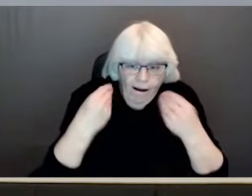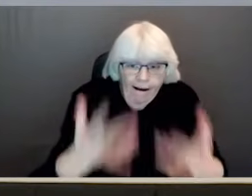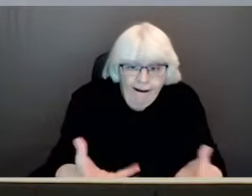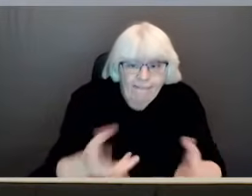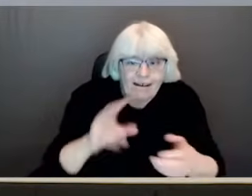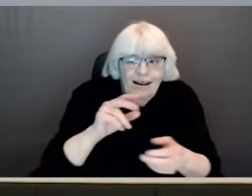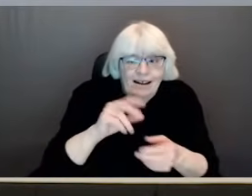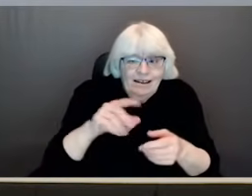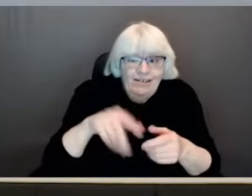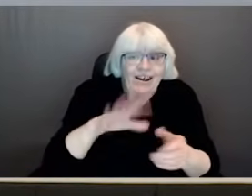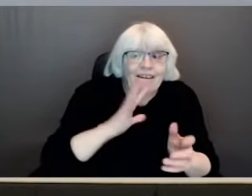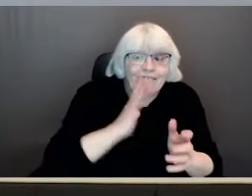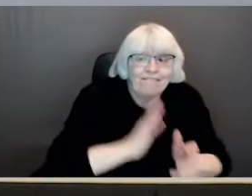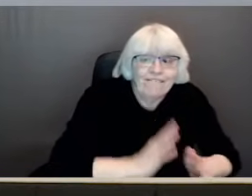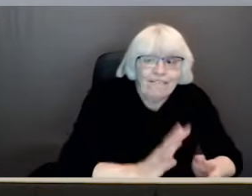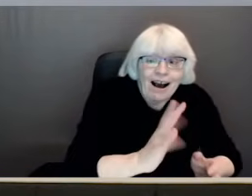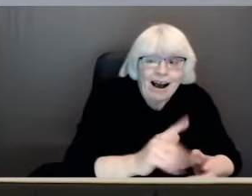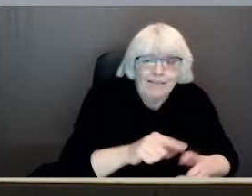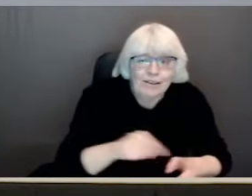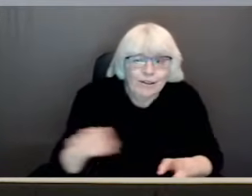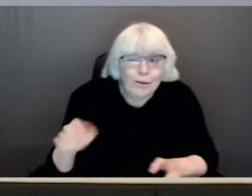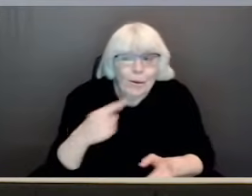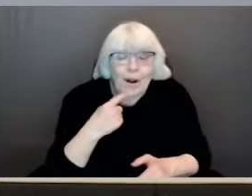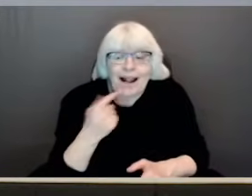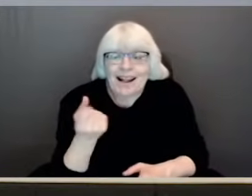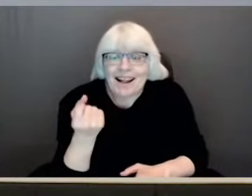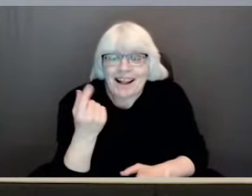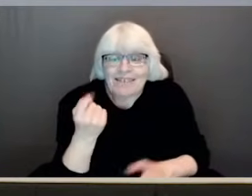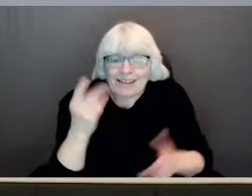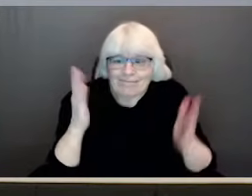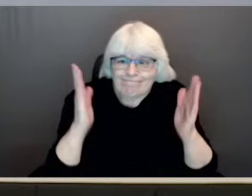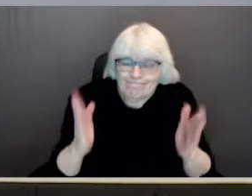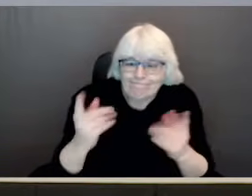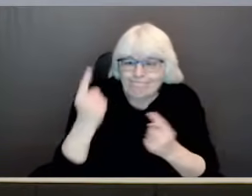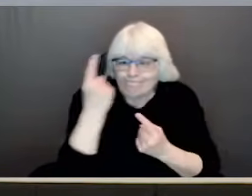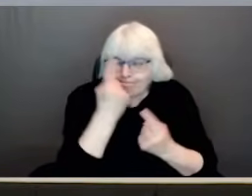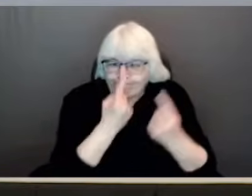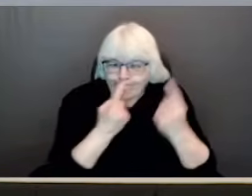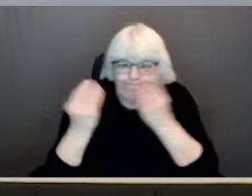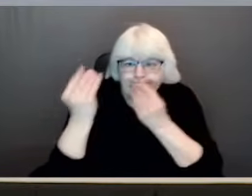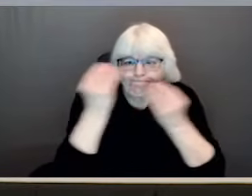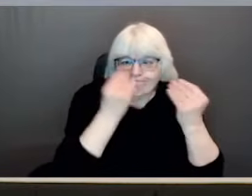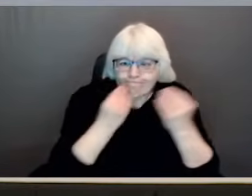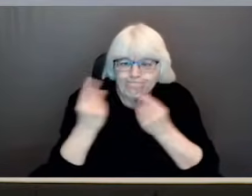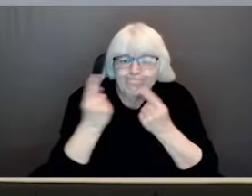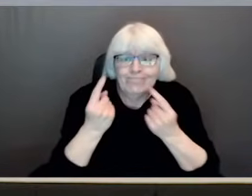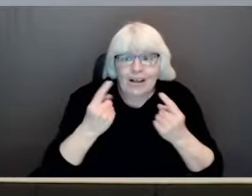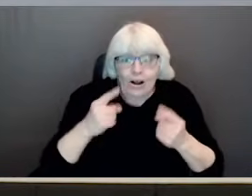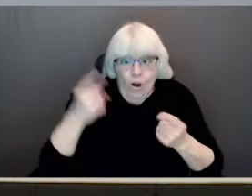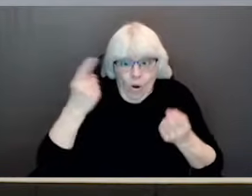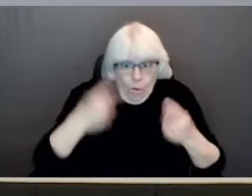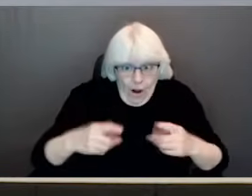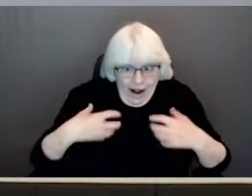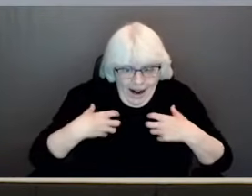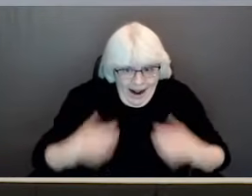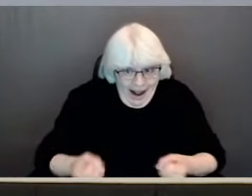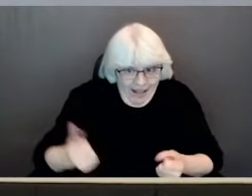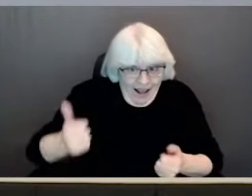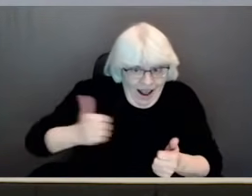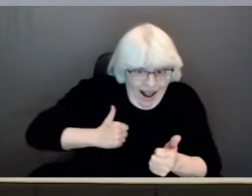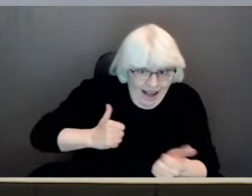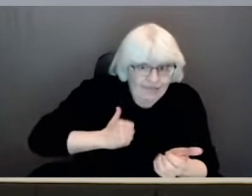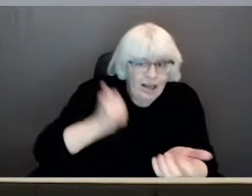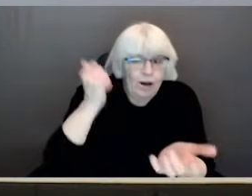trials. Once approved by Health Canada, doses of this vaccine will be available in PEI. The pediatric